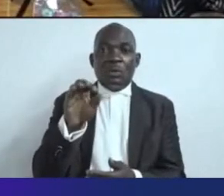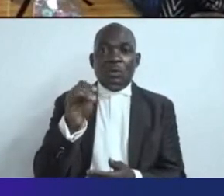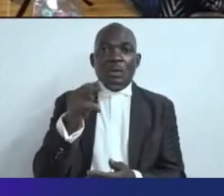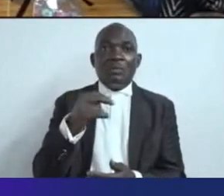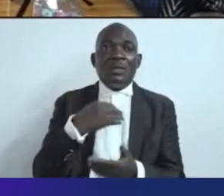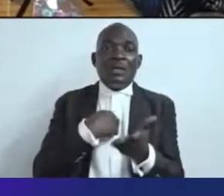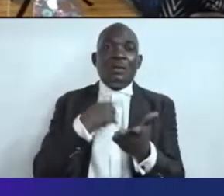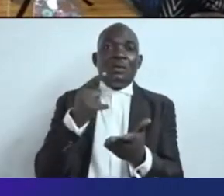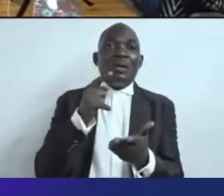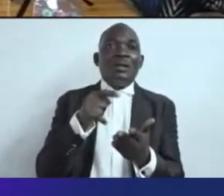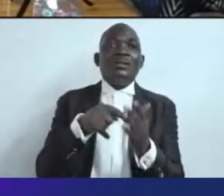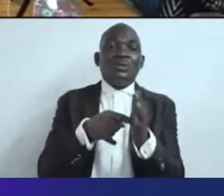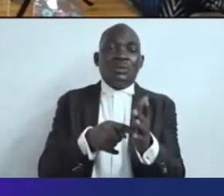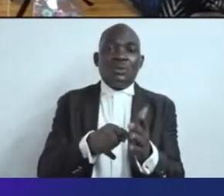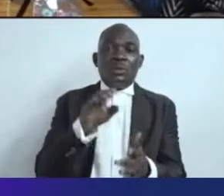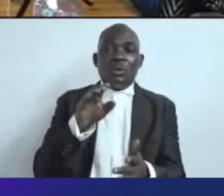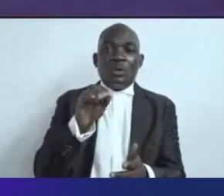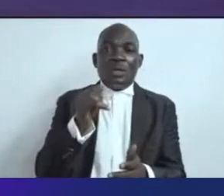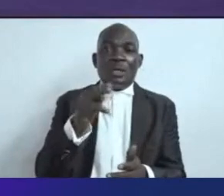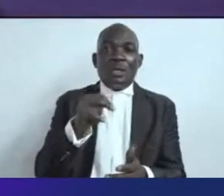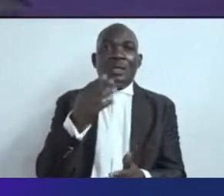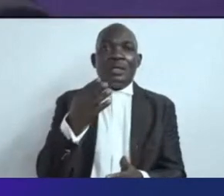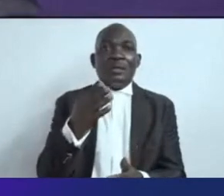have only one? This is, which ones is it?